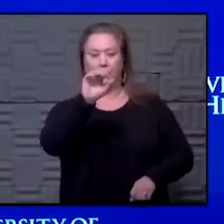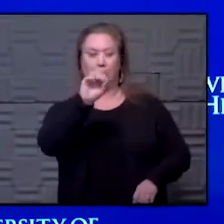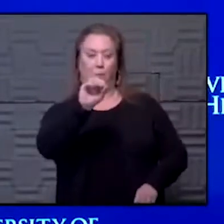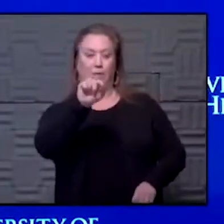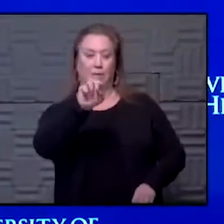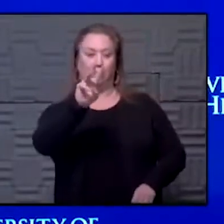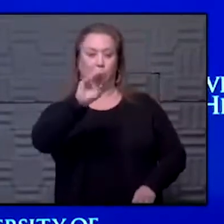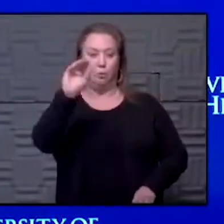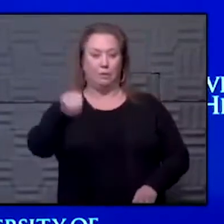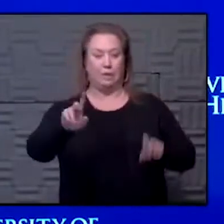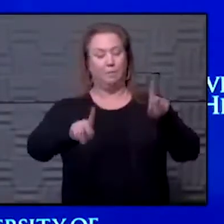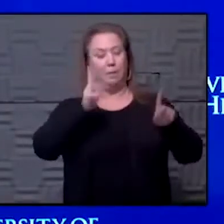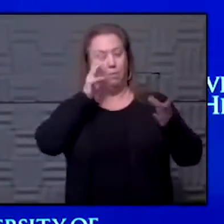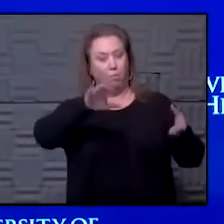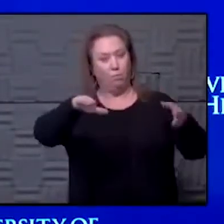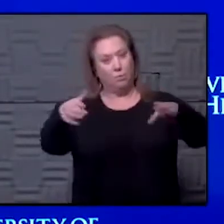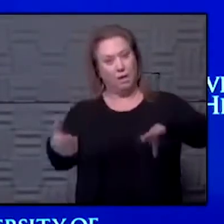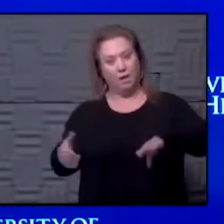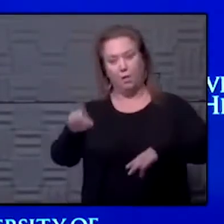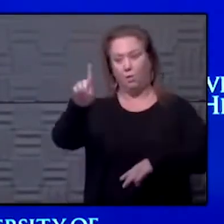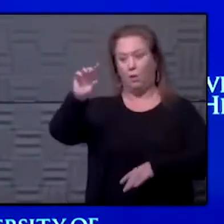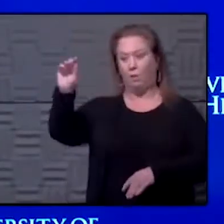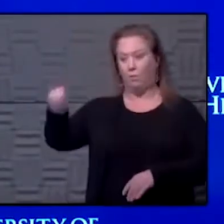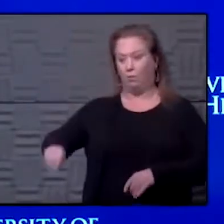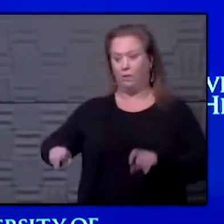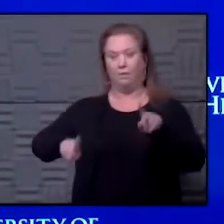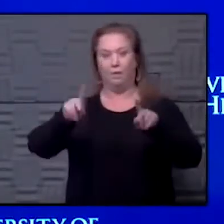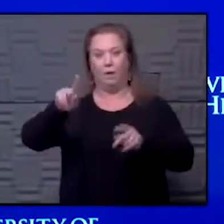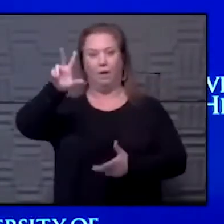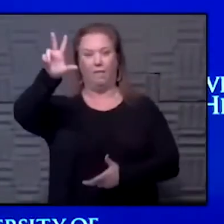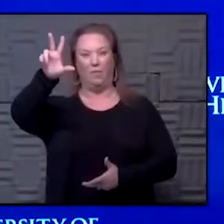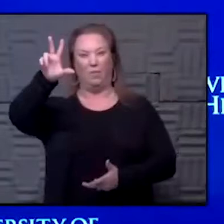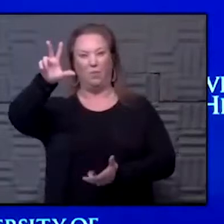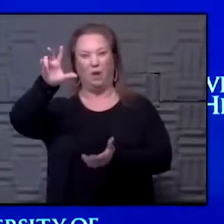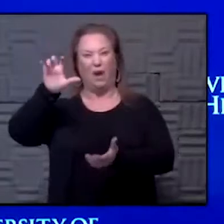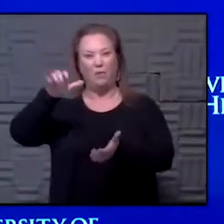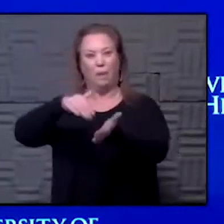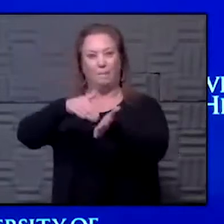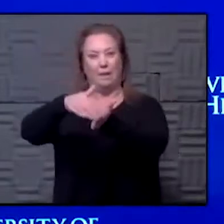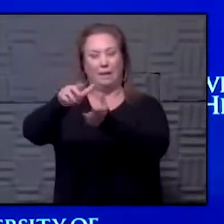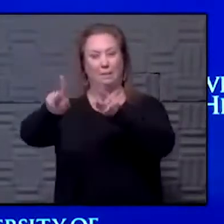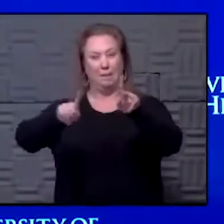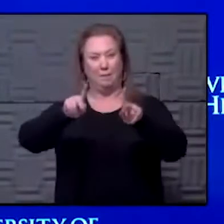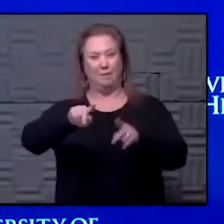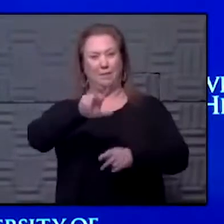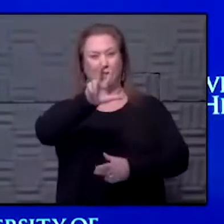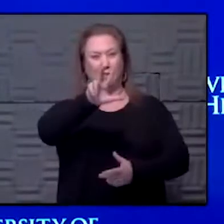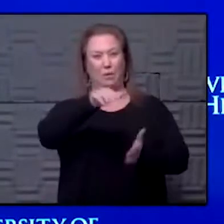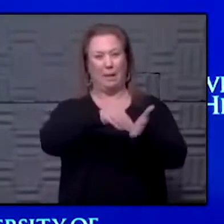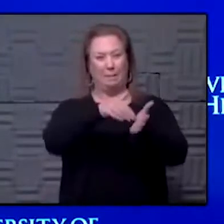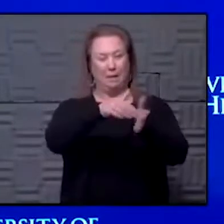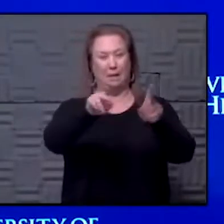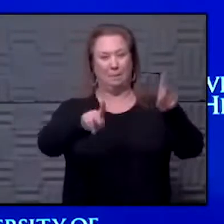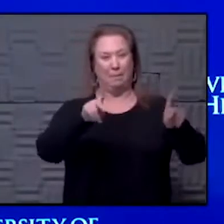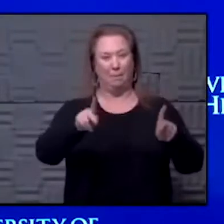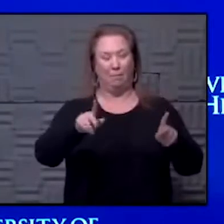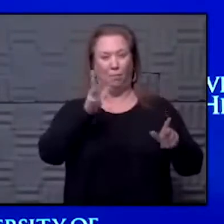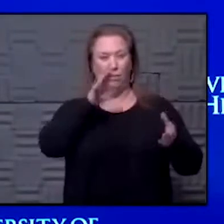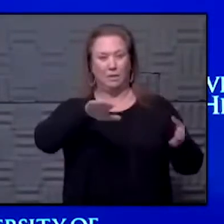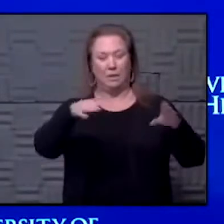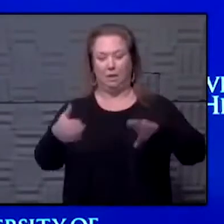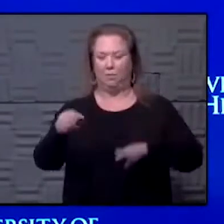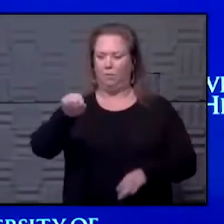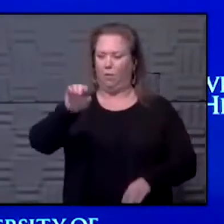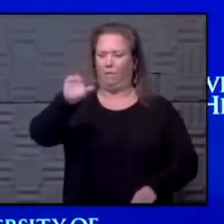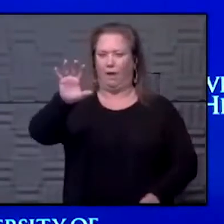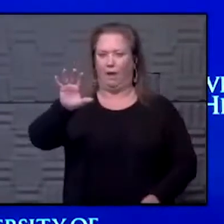0.6% of people are going to die, well, 1% of 300 million people is still 3 million people, right? And if you say 0.5,